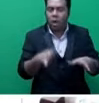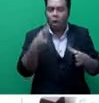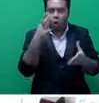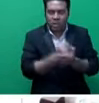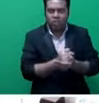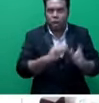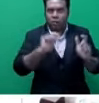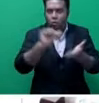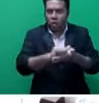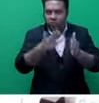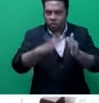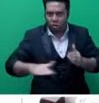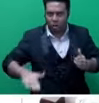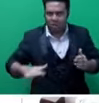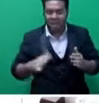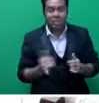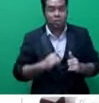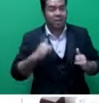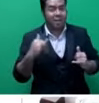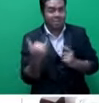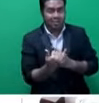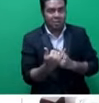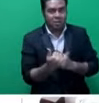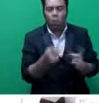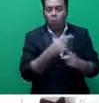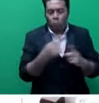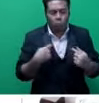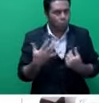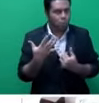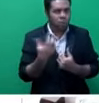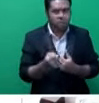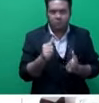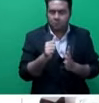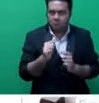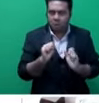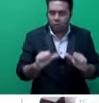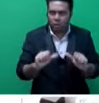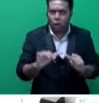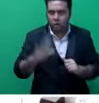of the Child, as a society, we are very much in the protection of children.